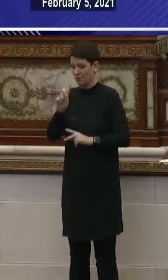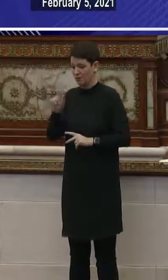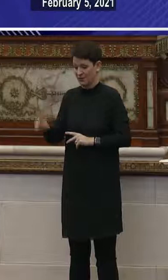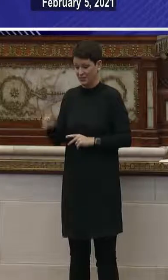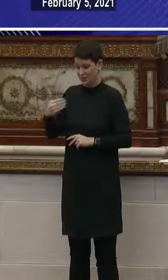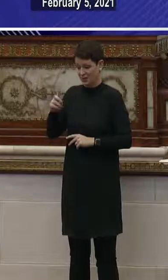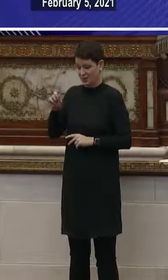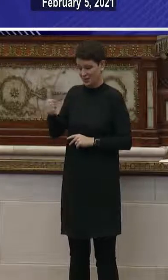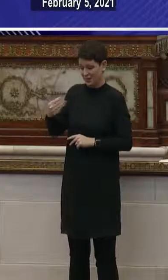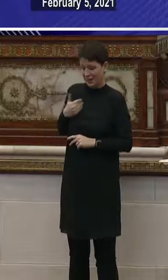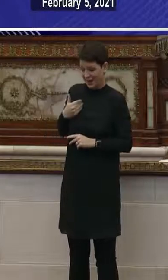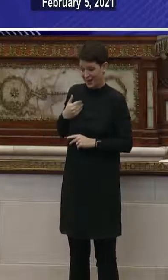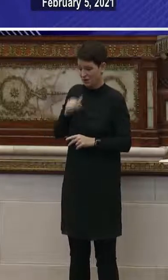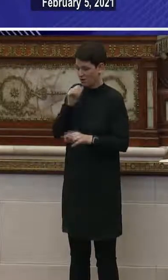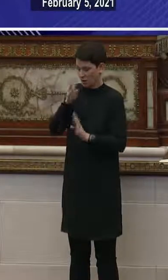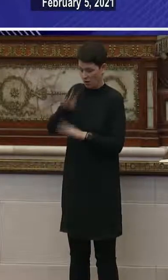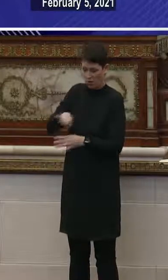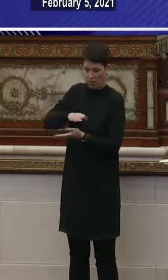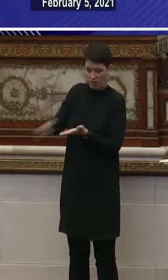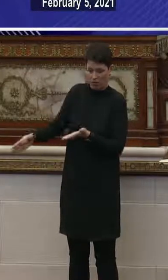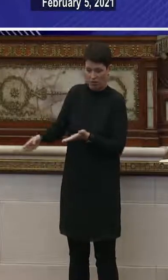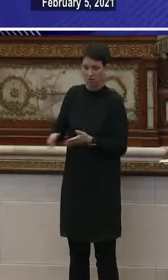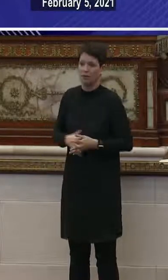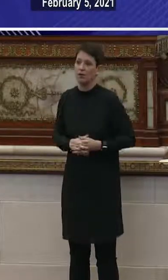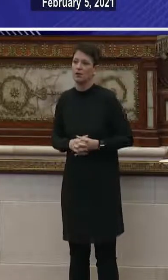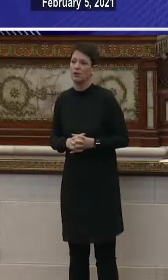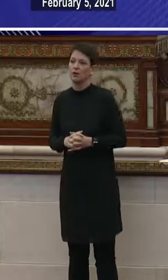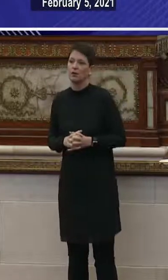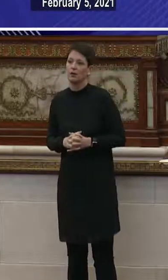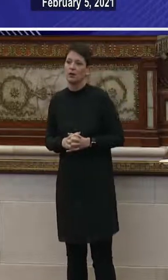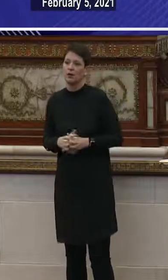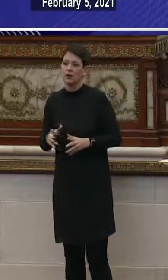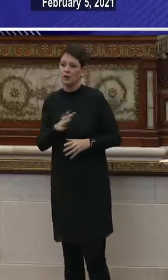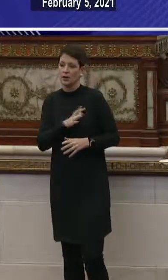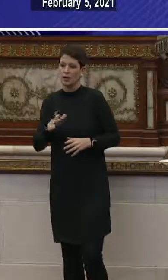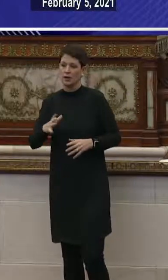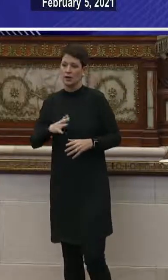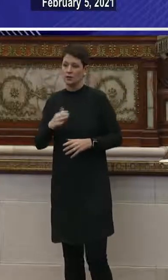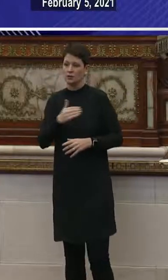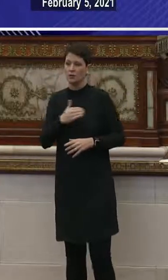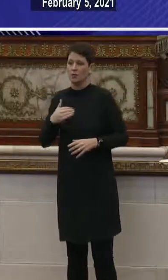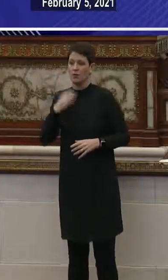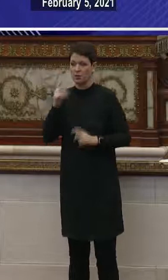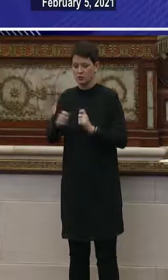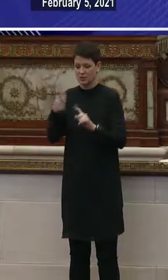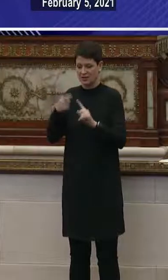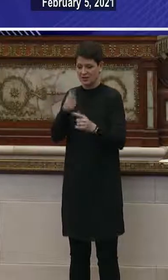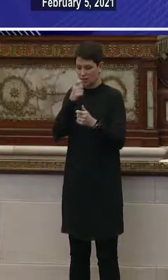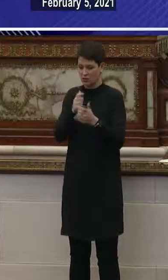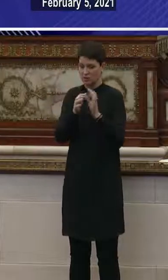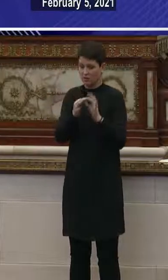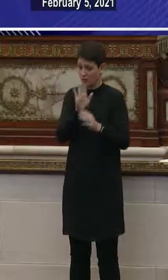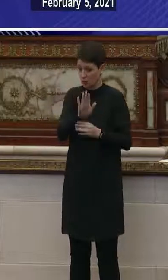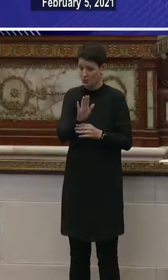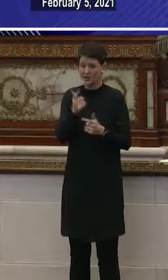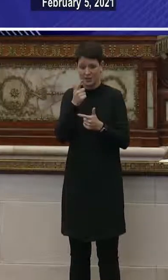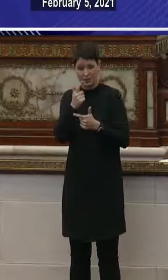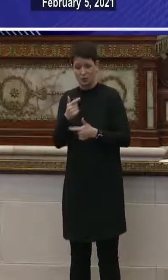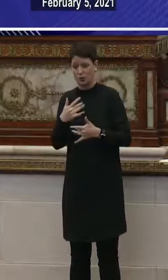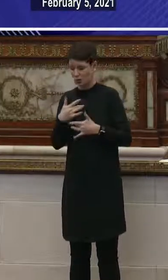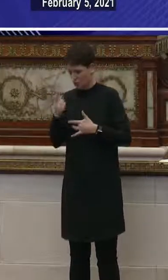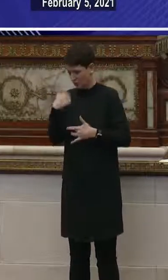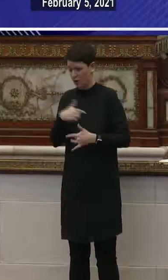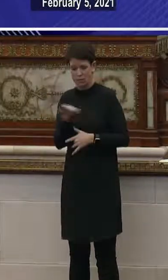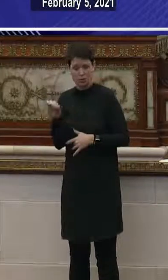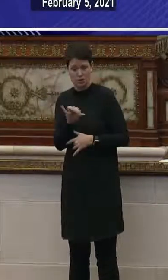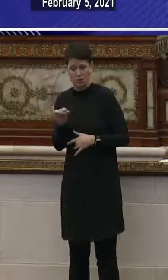disabilities are not left behind? Yes, Councilmember, I know that this is a particular interest of yours, and we are concerned as well for the people who